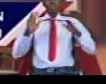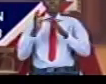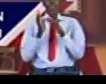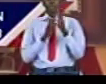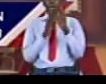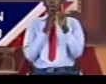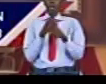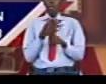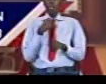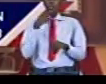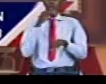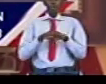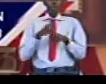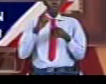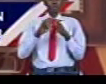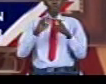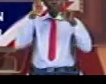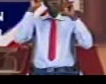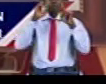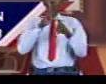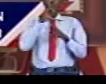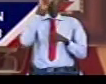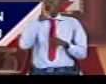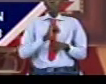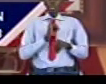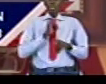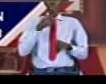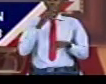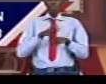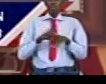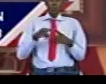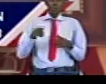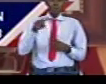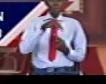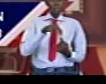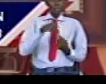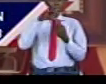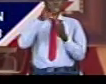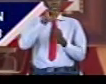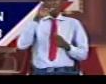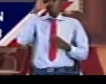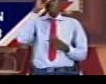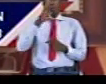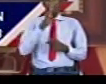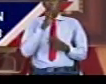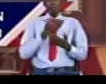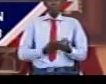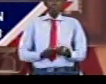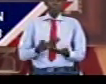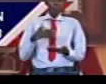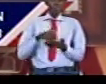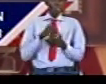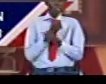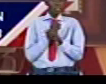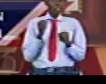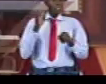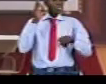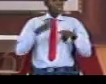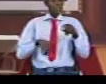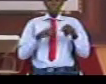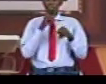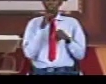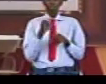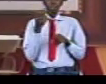unto him, verily, verily, I say unto thee, except a man be born again, he cannot see the kingdom of God.